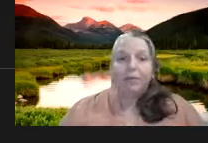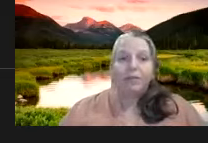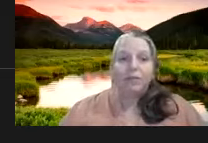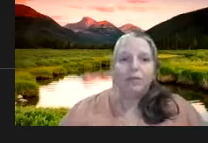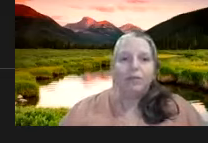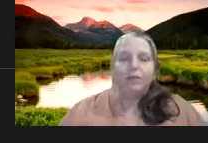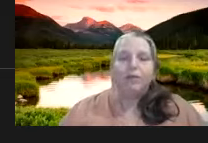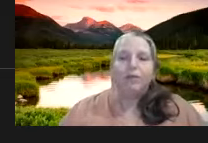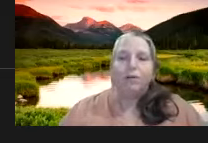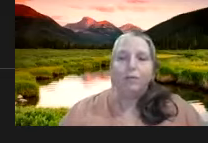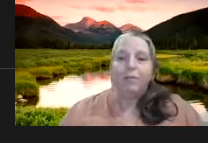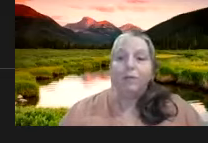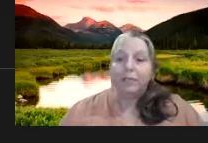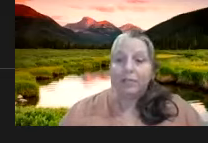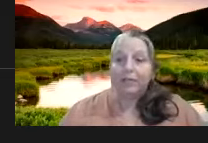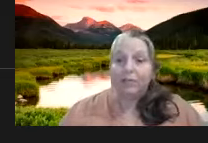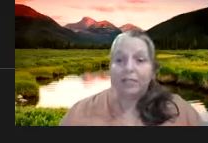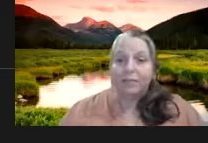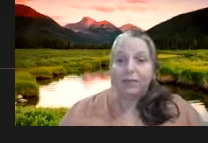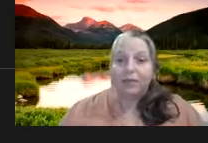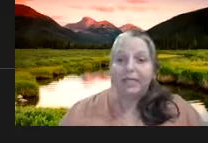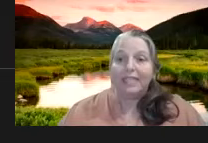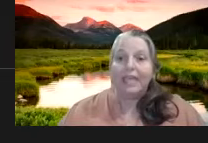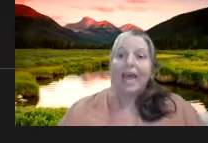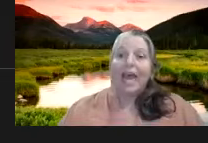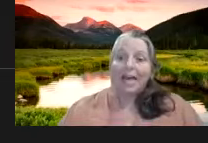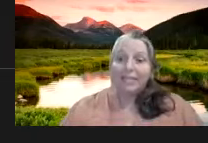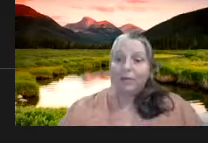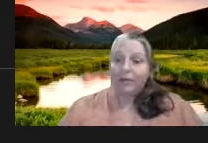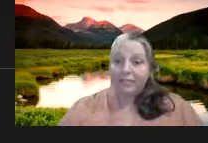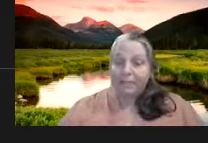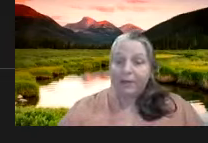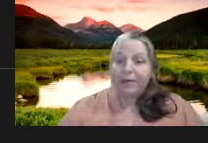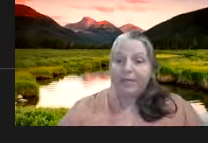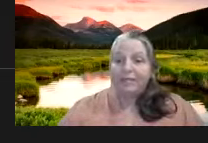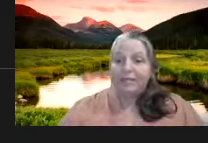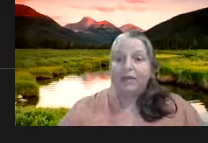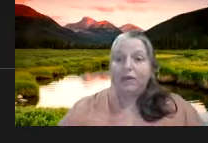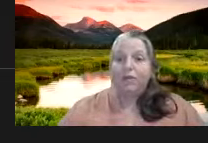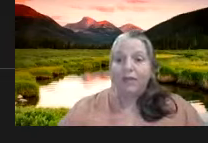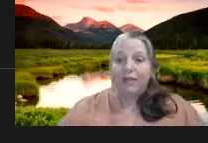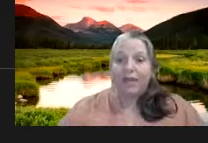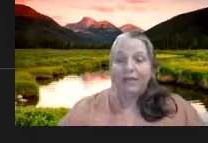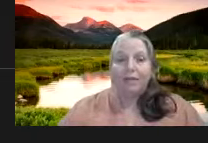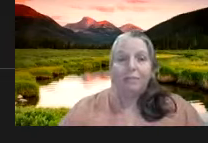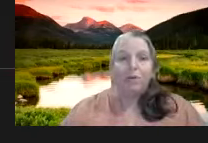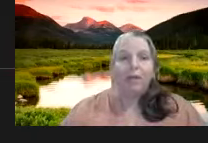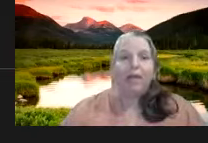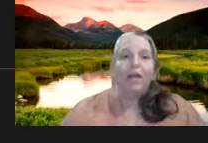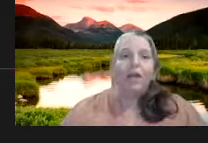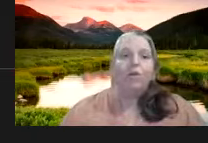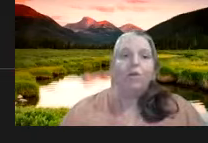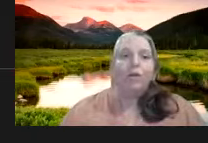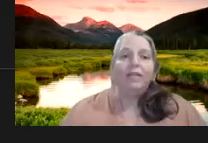of the top concerns for people living with disabilities, as they were experiencing COVID in that